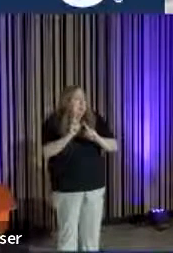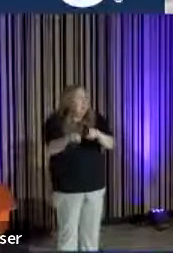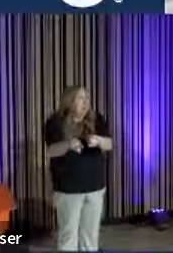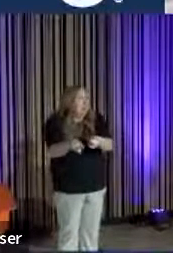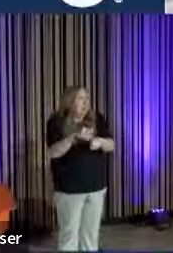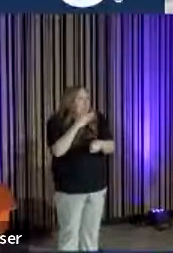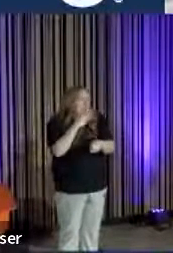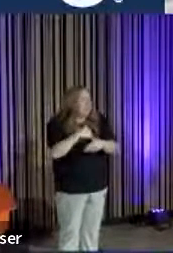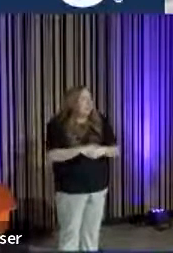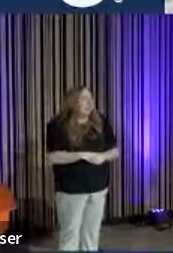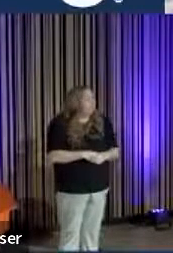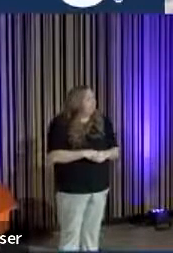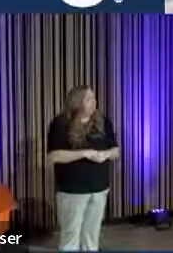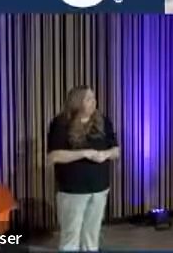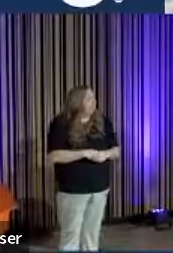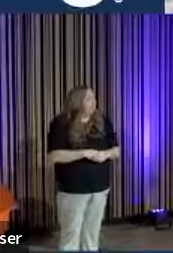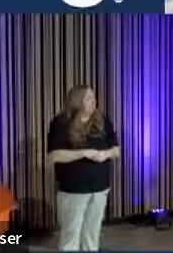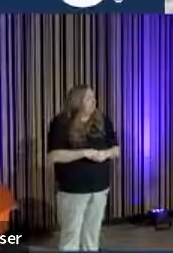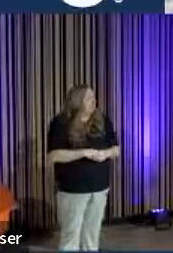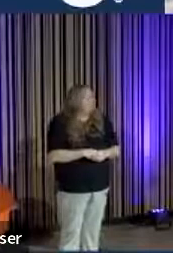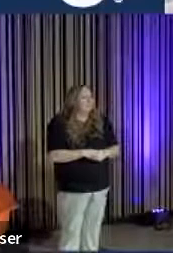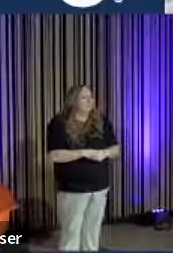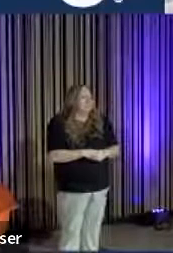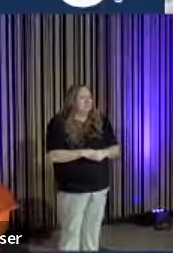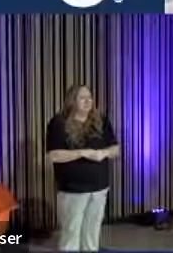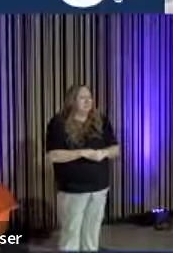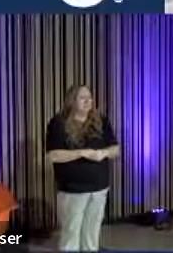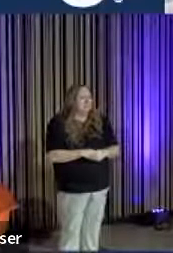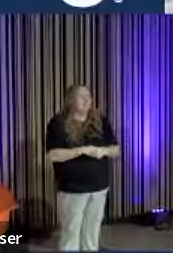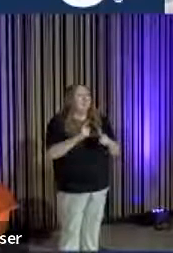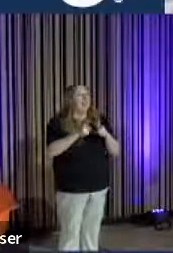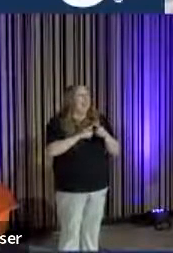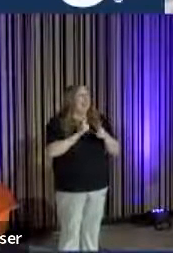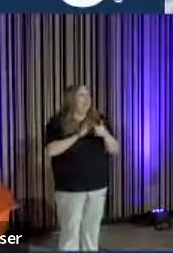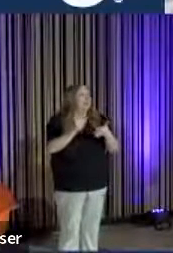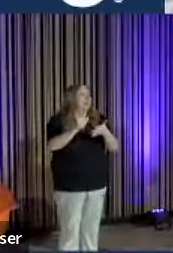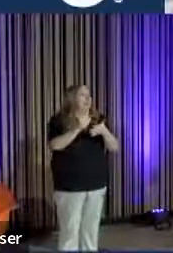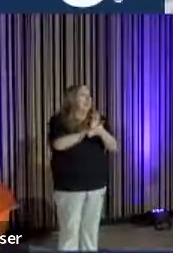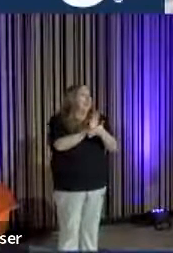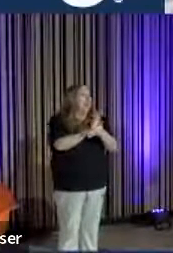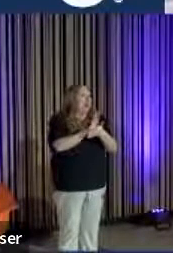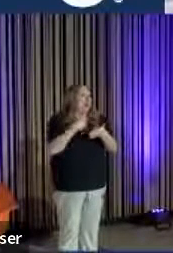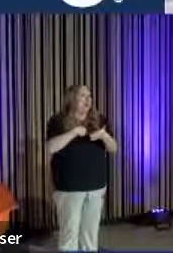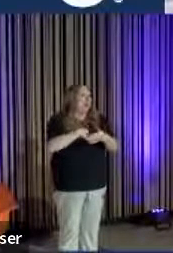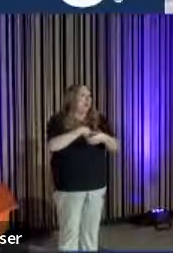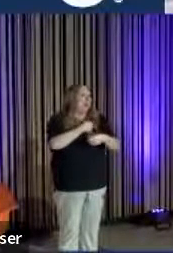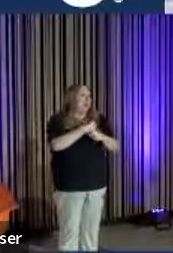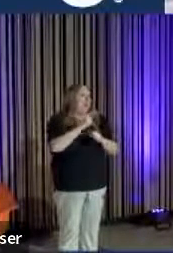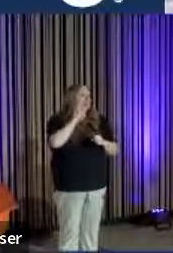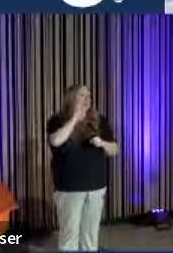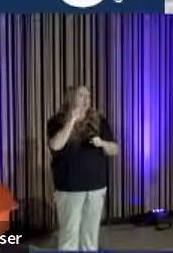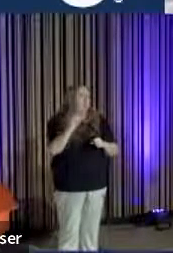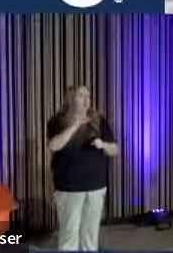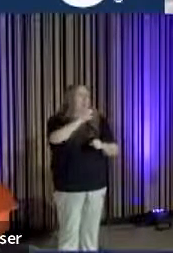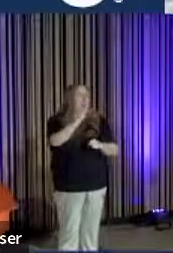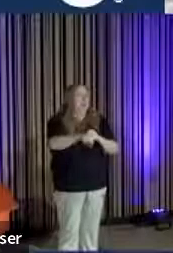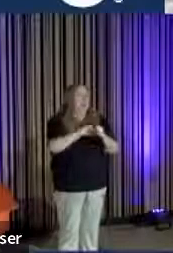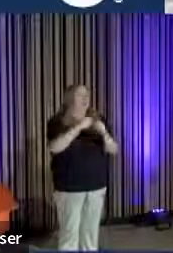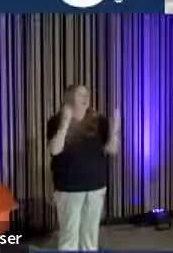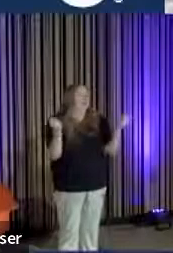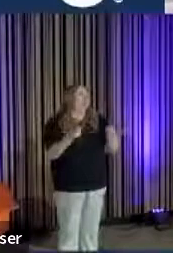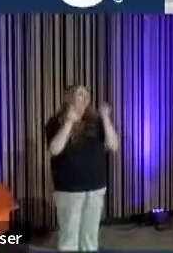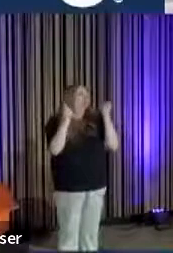years. That's for me, and a video that we made for the 20 years anniversary with a lot of numbers and what we have done so